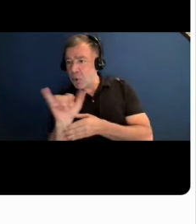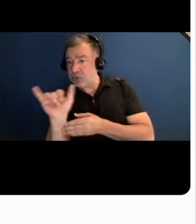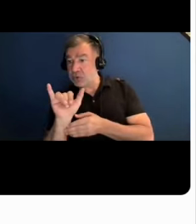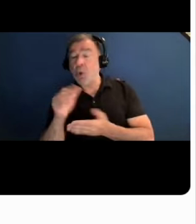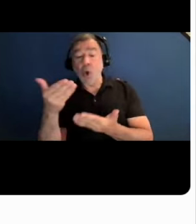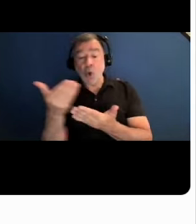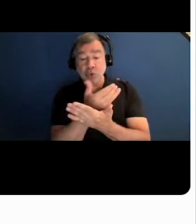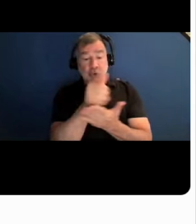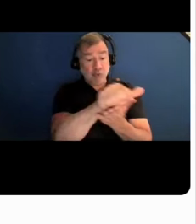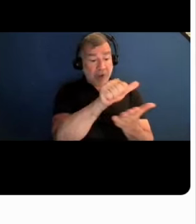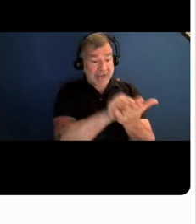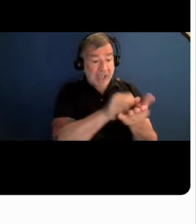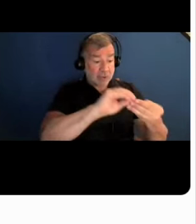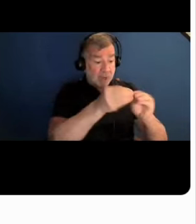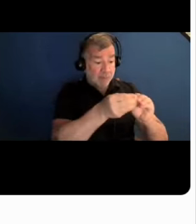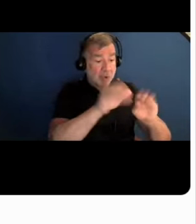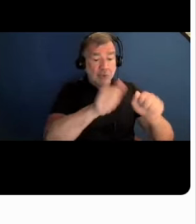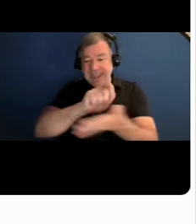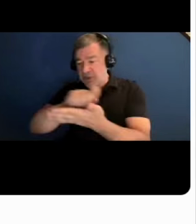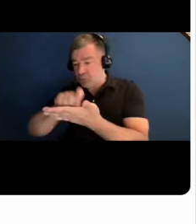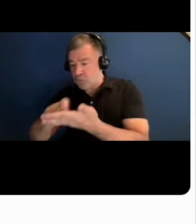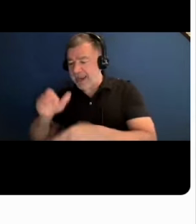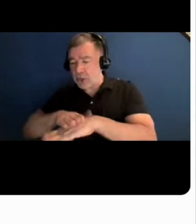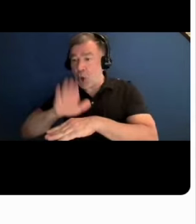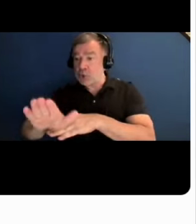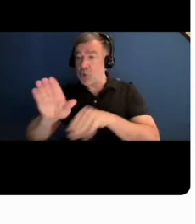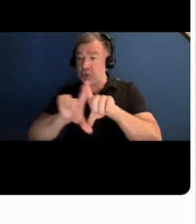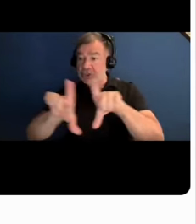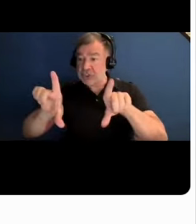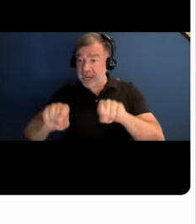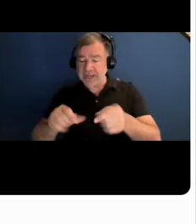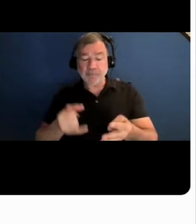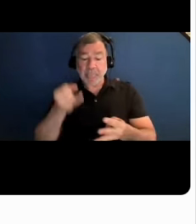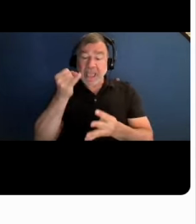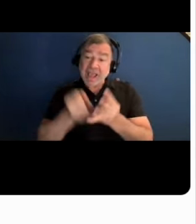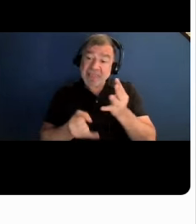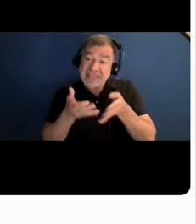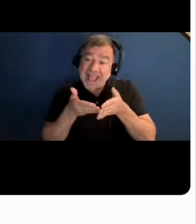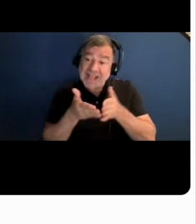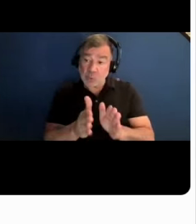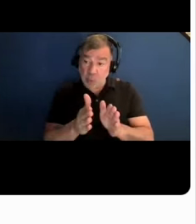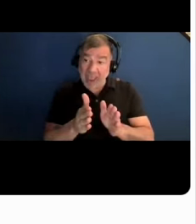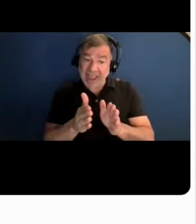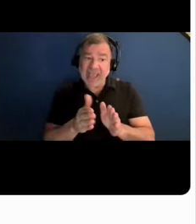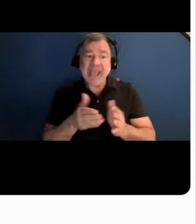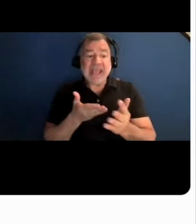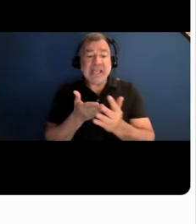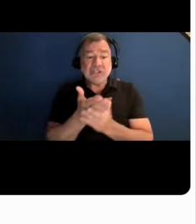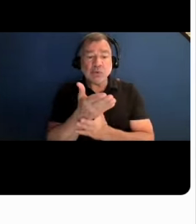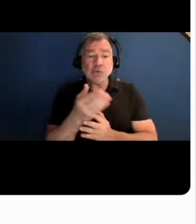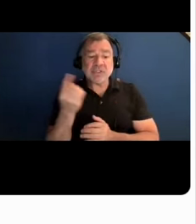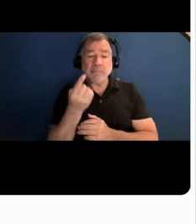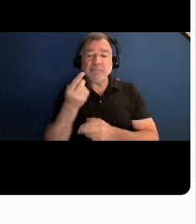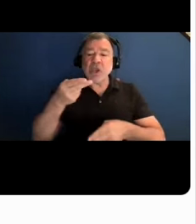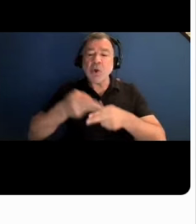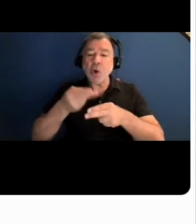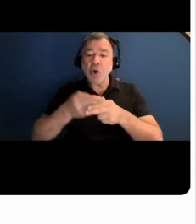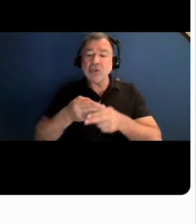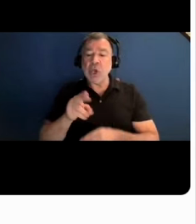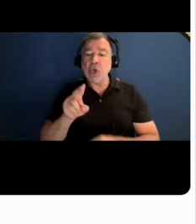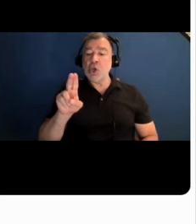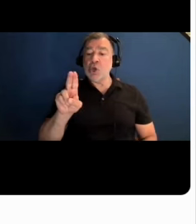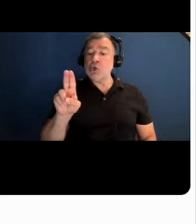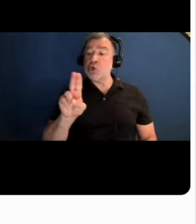on your check. And then one last way to contribute is through our YouGift program, where family and friends can